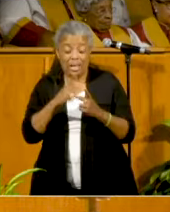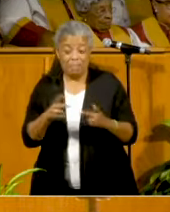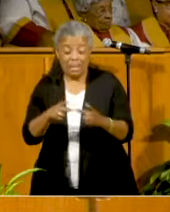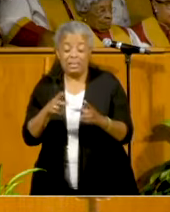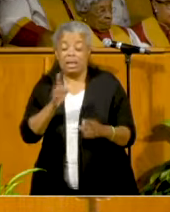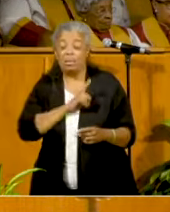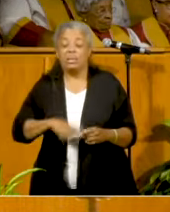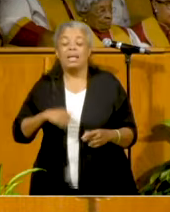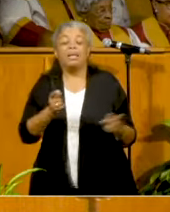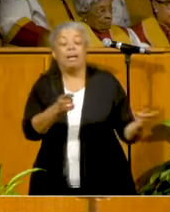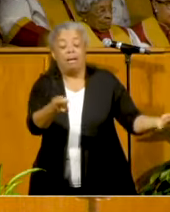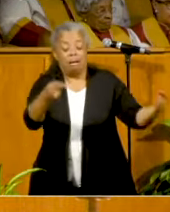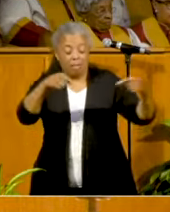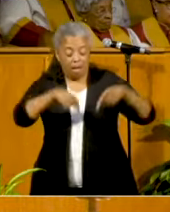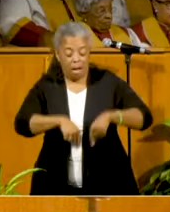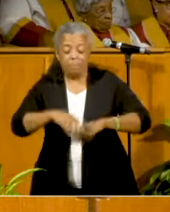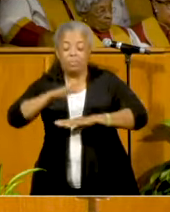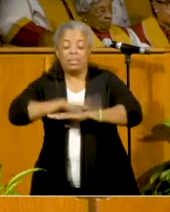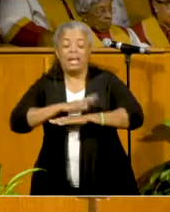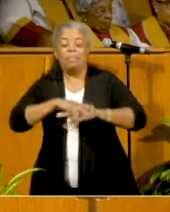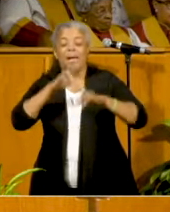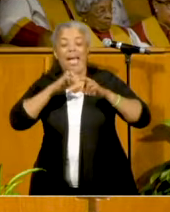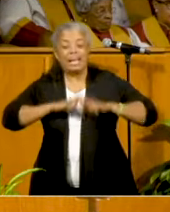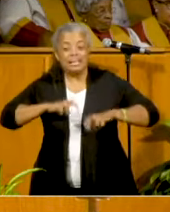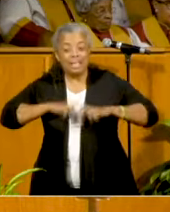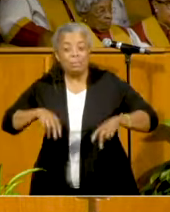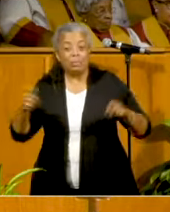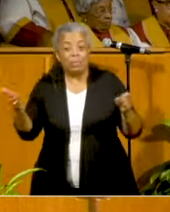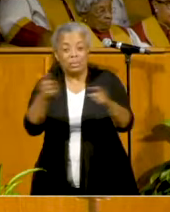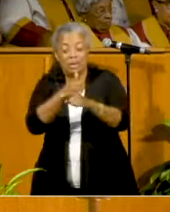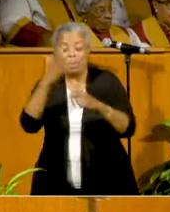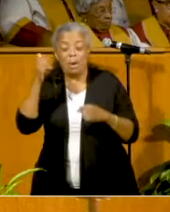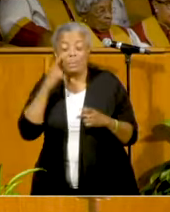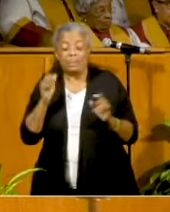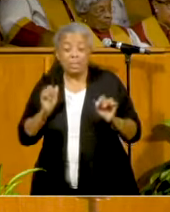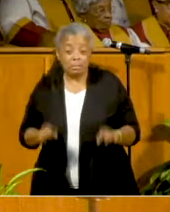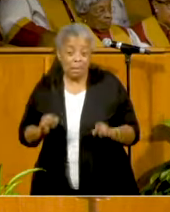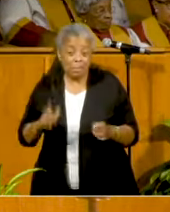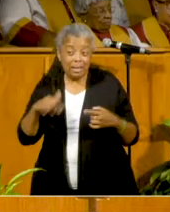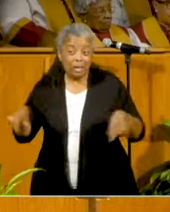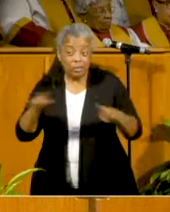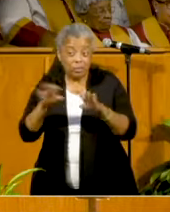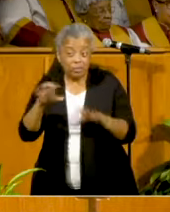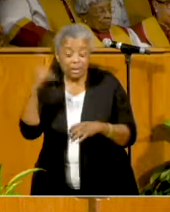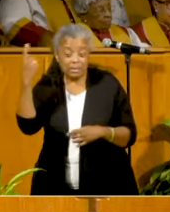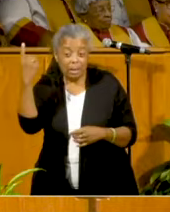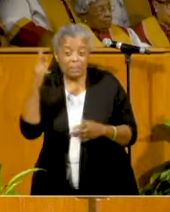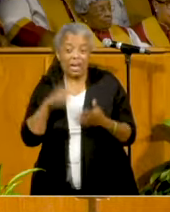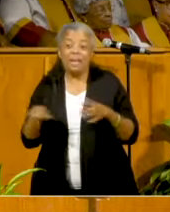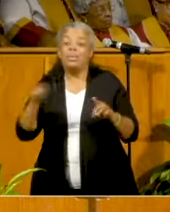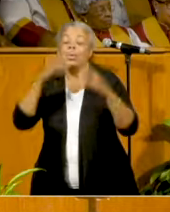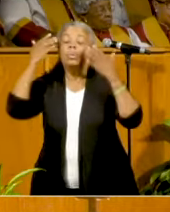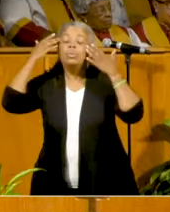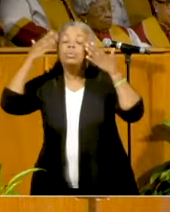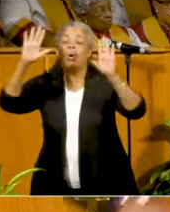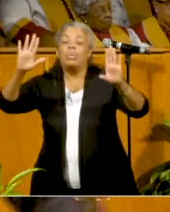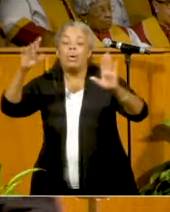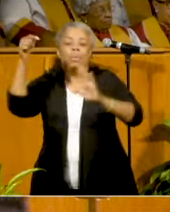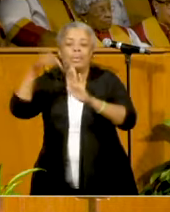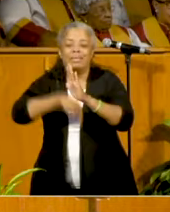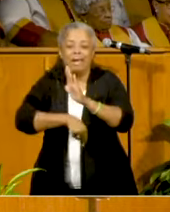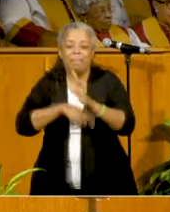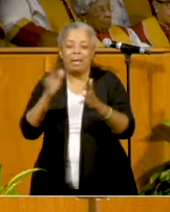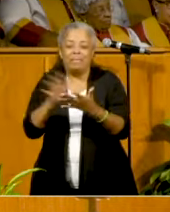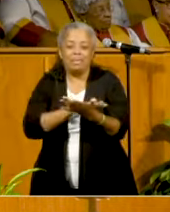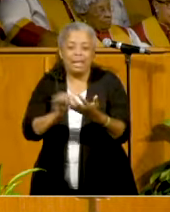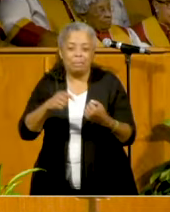Lord says, come to the table and examine yourself, because it's possible that you've done something and you don't know the depth of